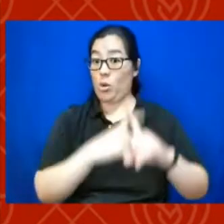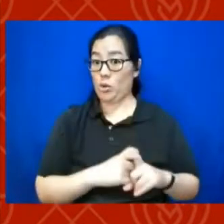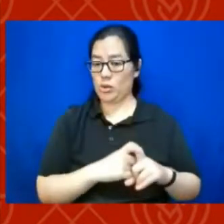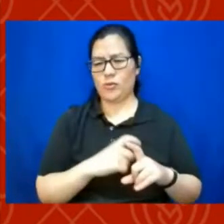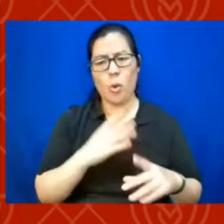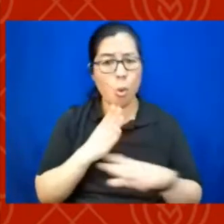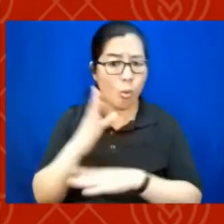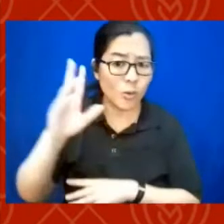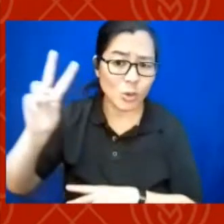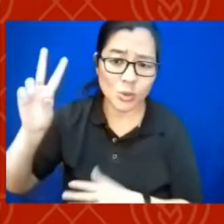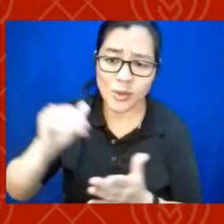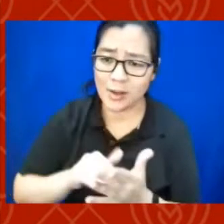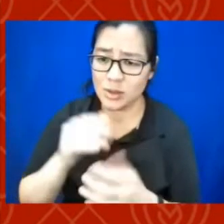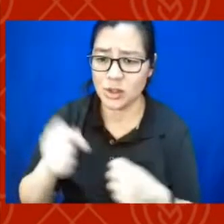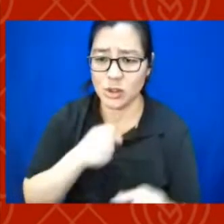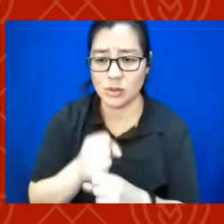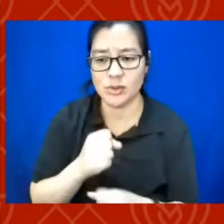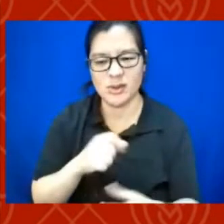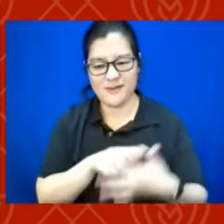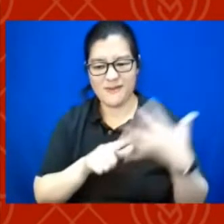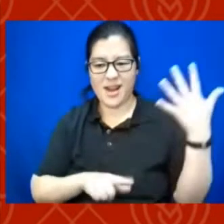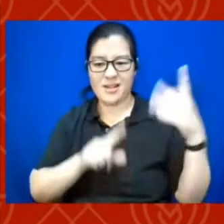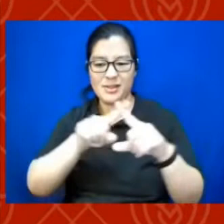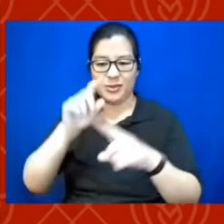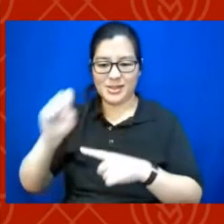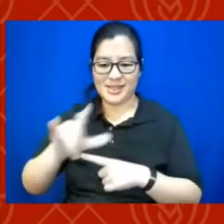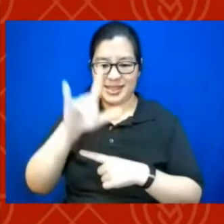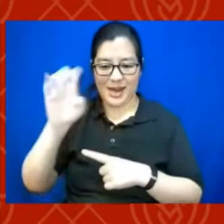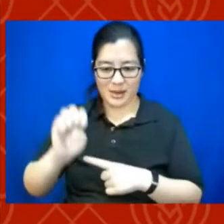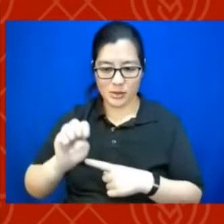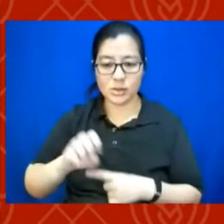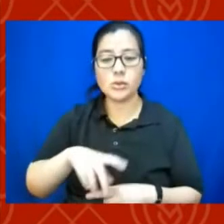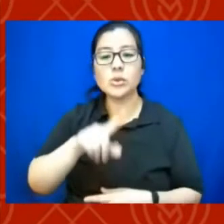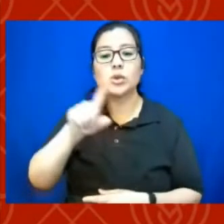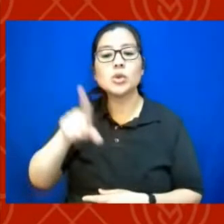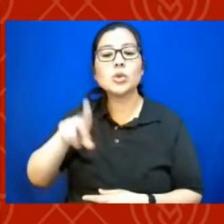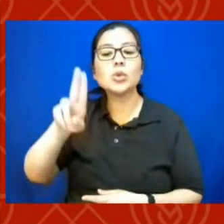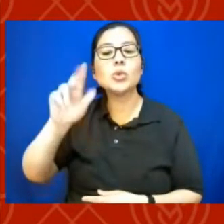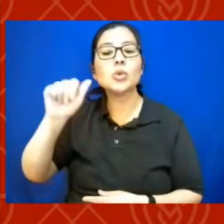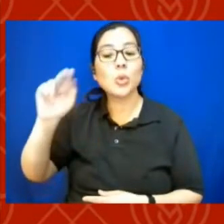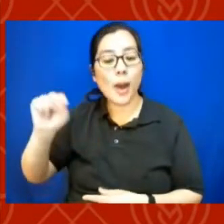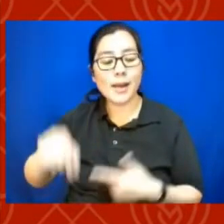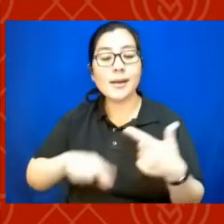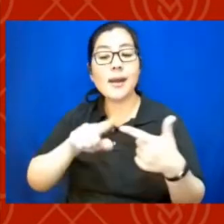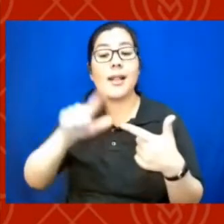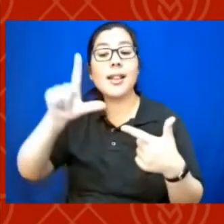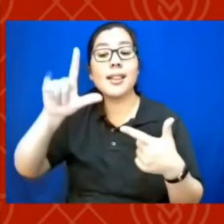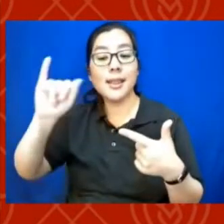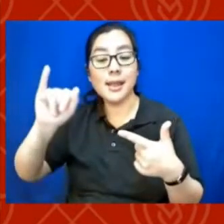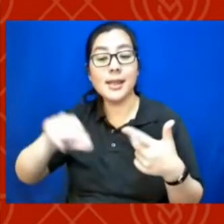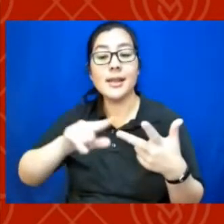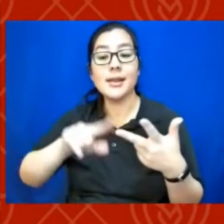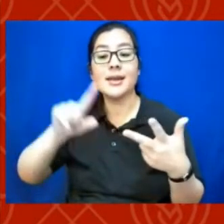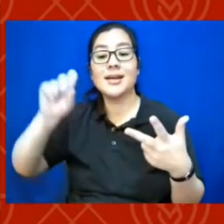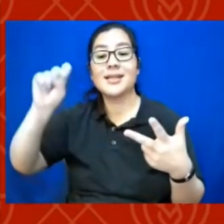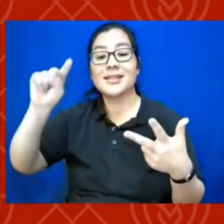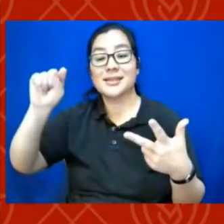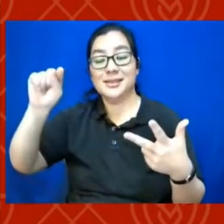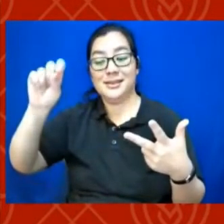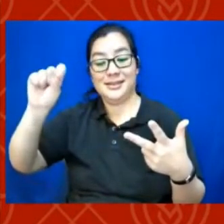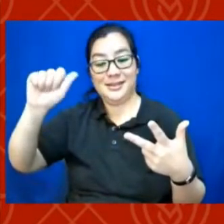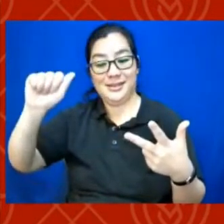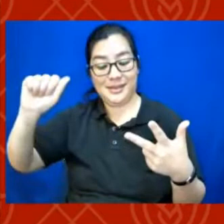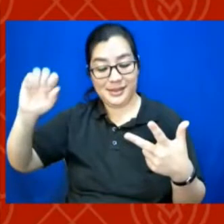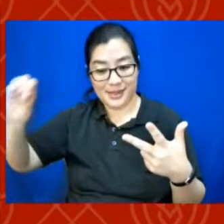are 5 different styles of Chinese calligraphy, including Zhuan, Li, Qiao, Xīn, and Kai. And Kai is the